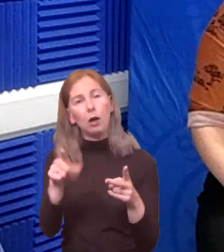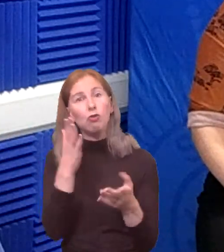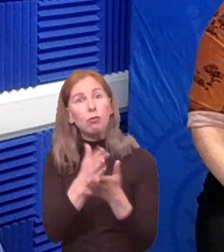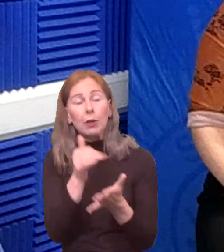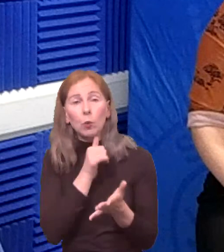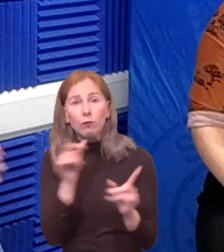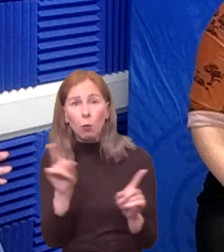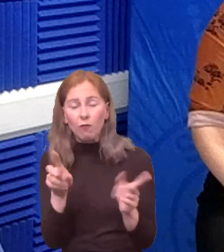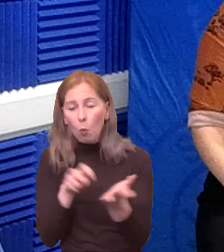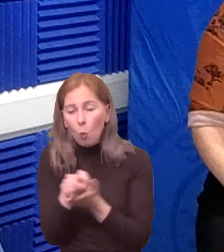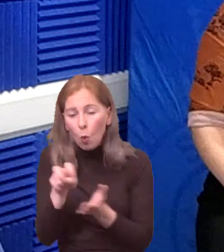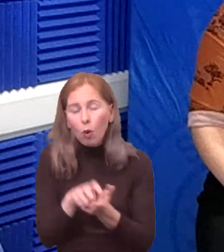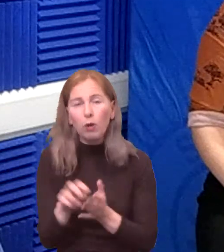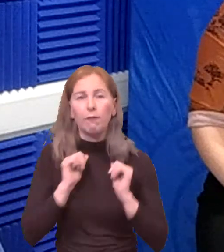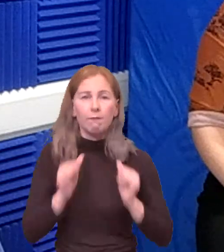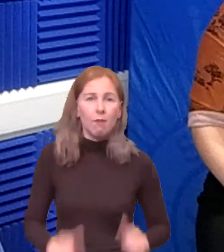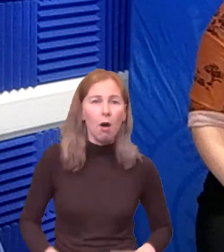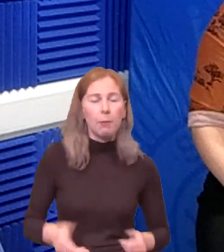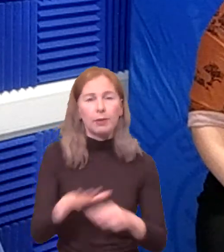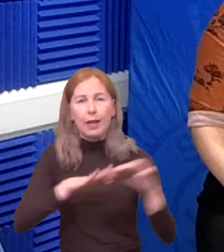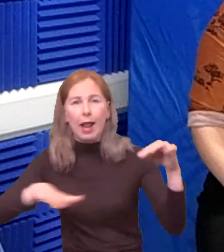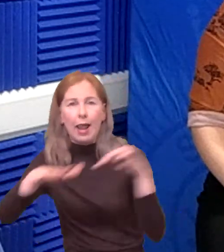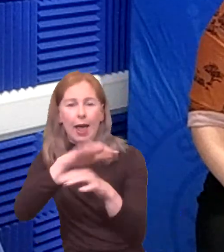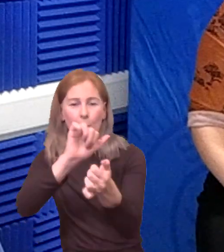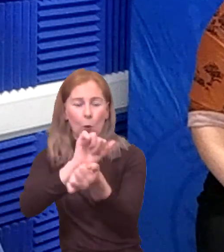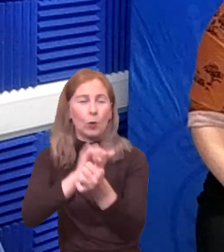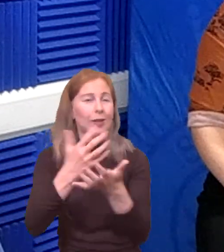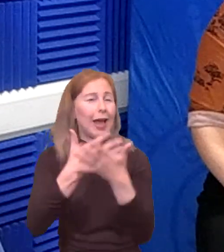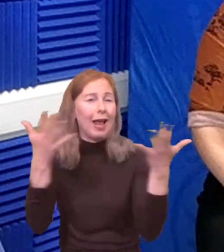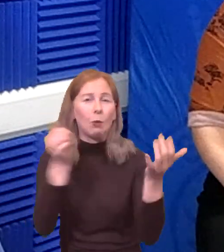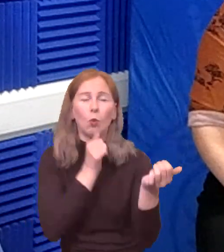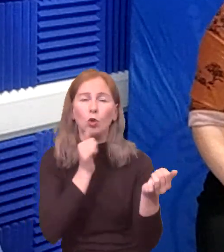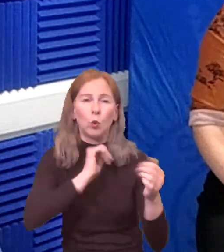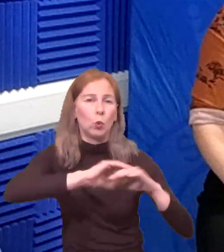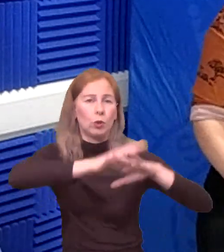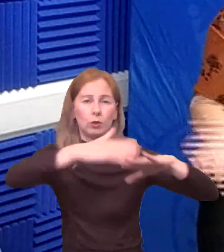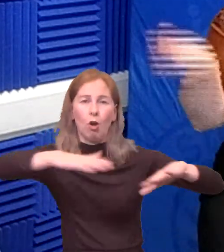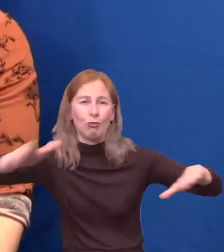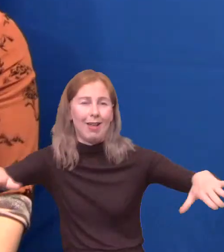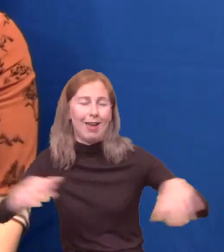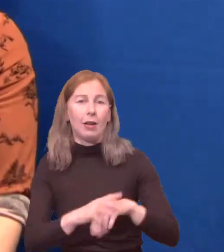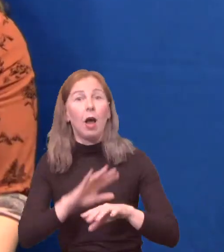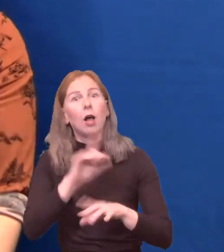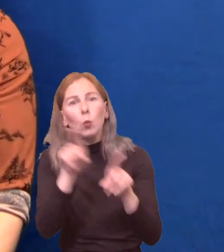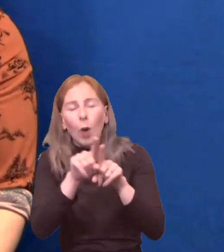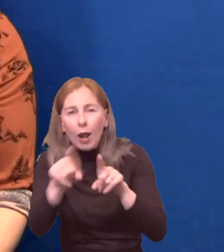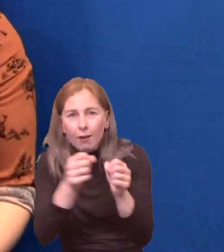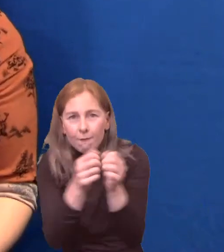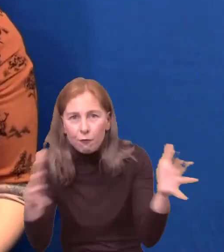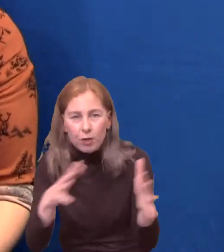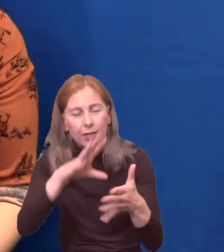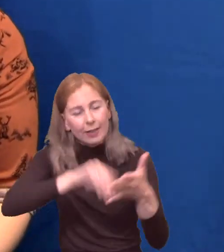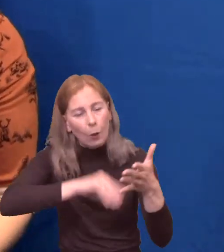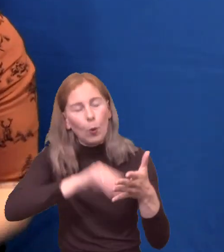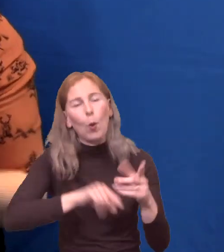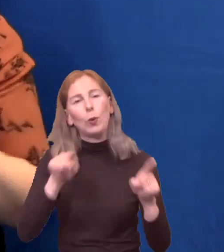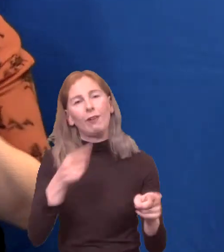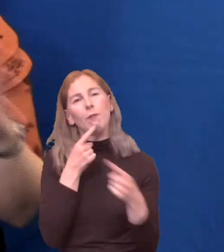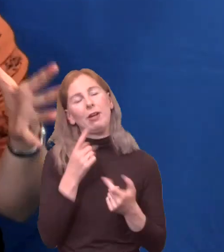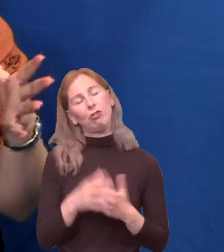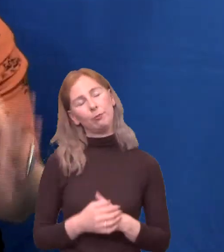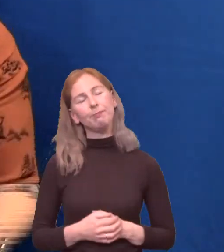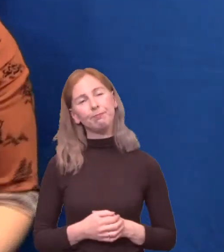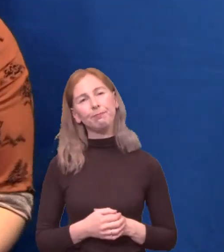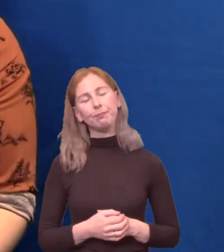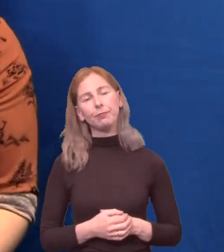farmers, landowners, everyone in the countryside, and they are free. Perfect. That's what everyone likes to hear. Wonderful. So